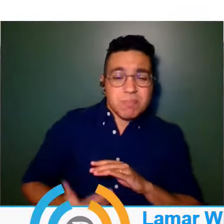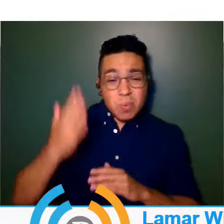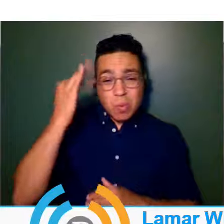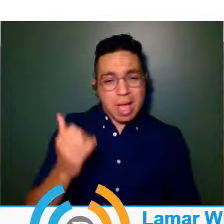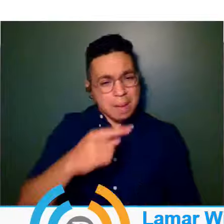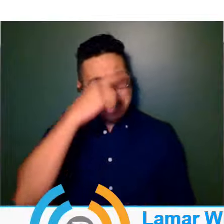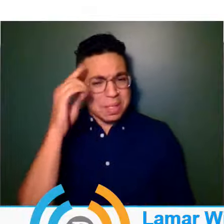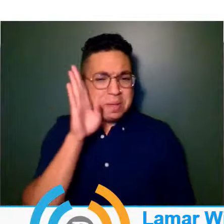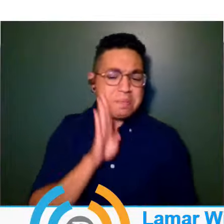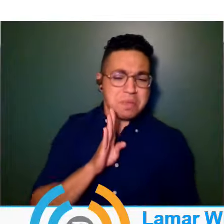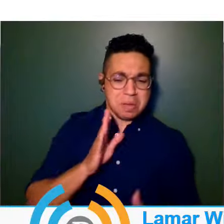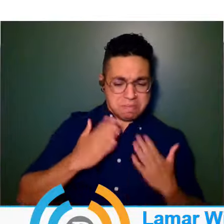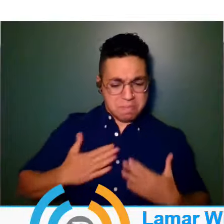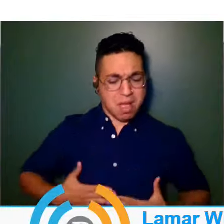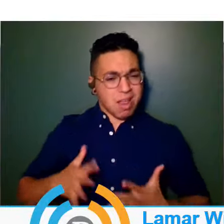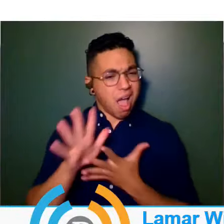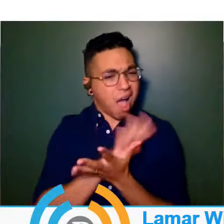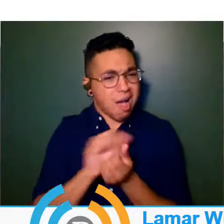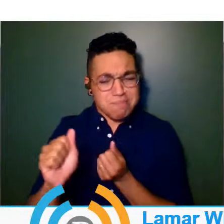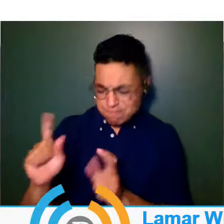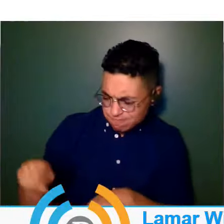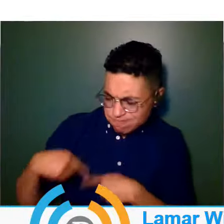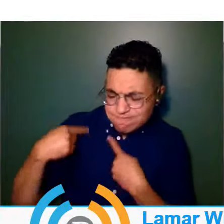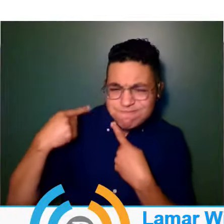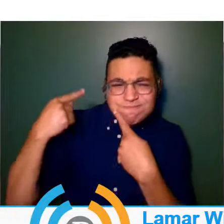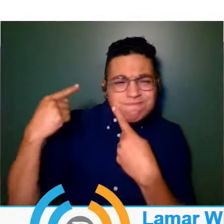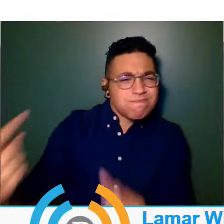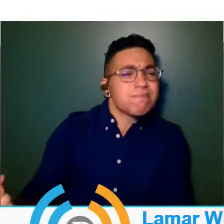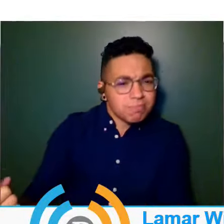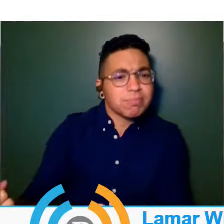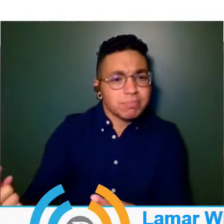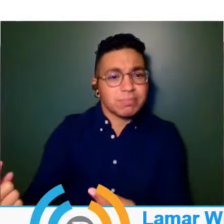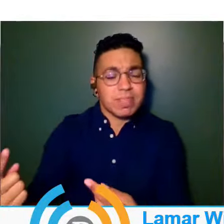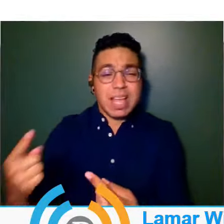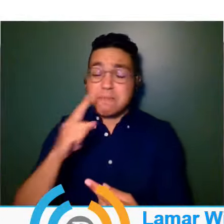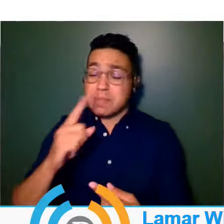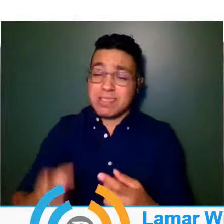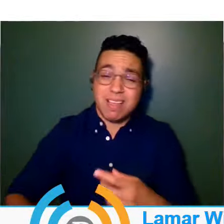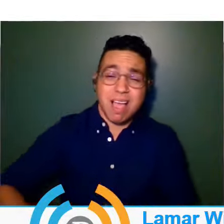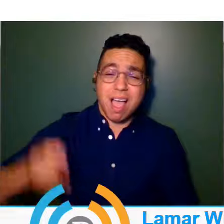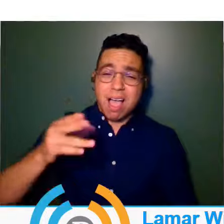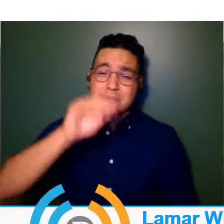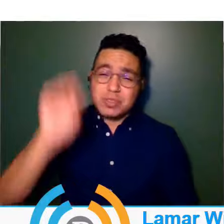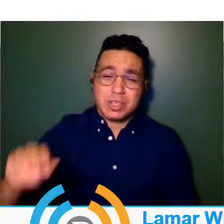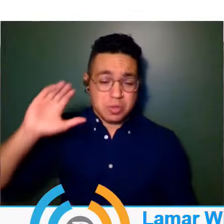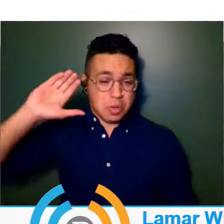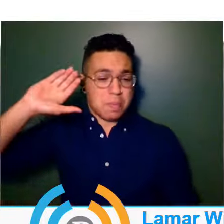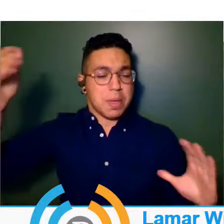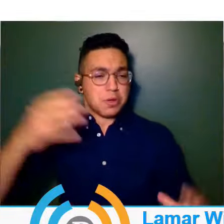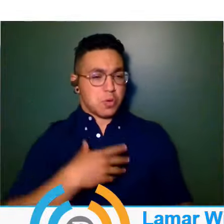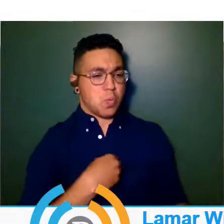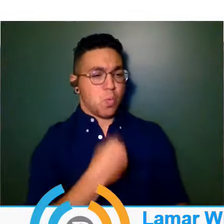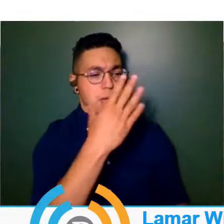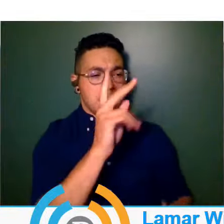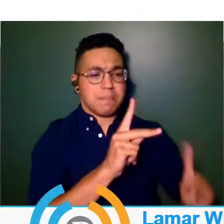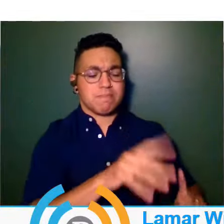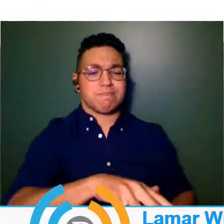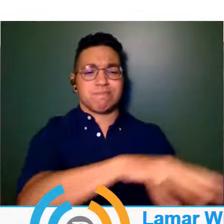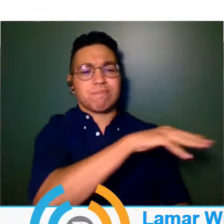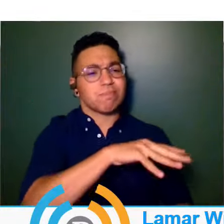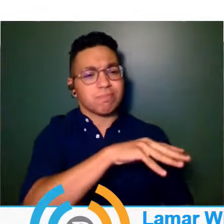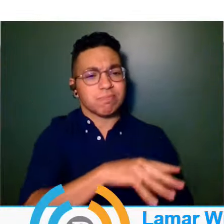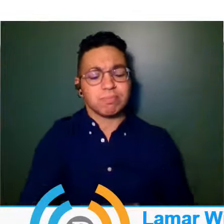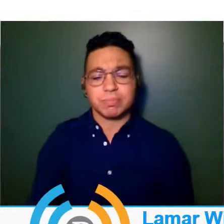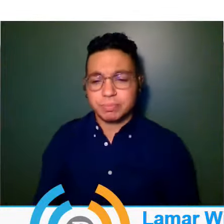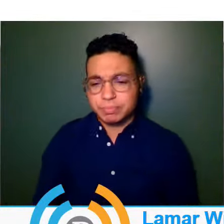being destroyed, especially at a much higher rate than our white counterparts. And